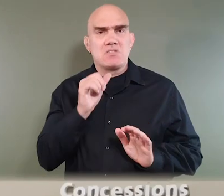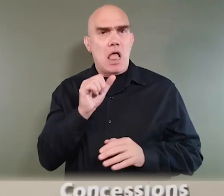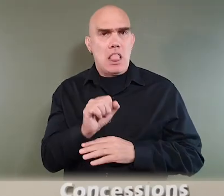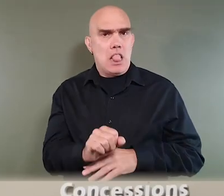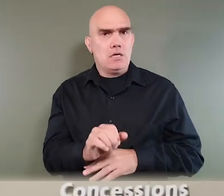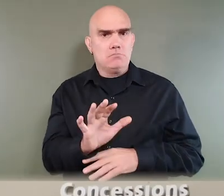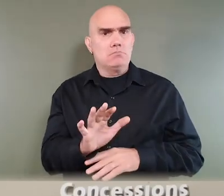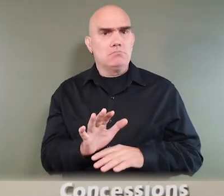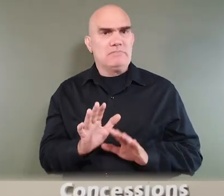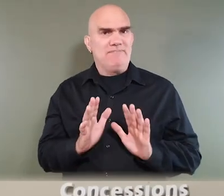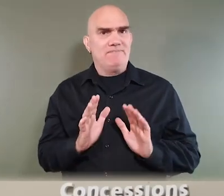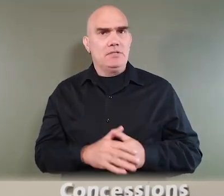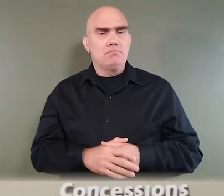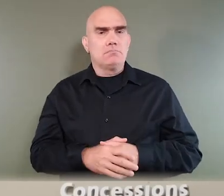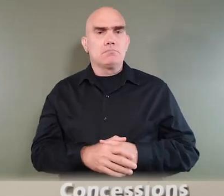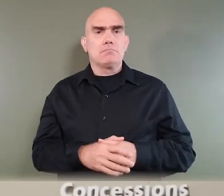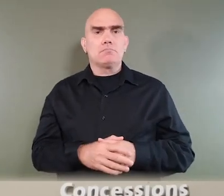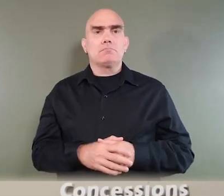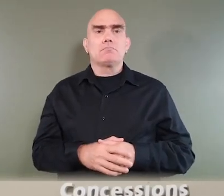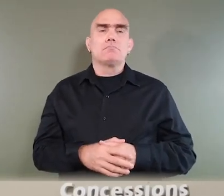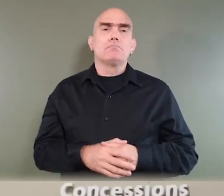lower.